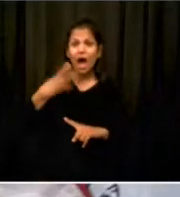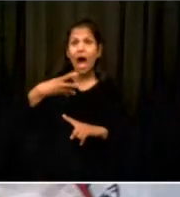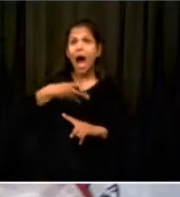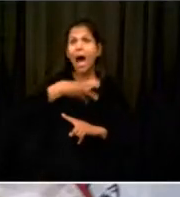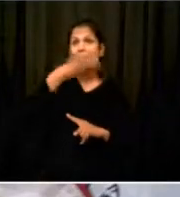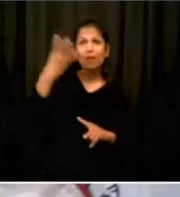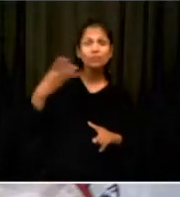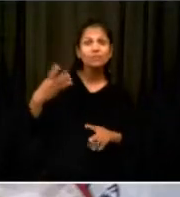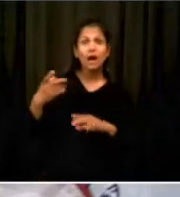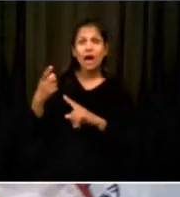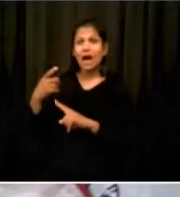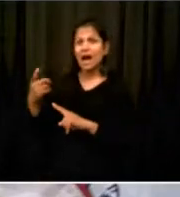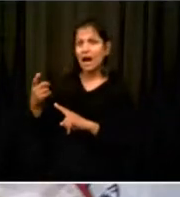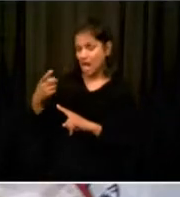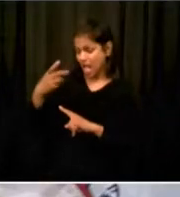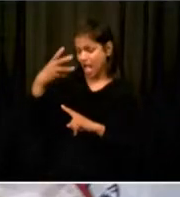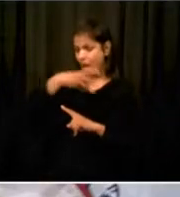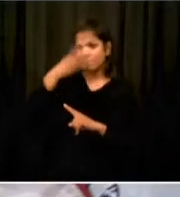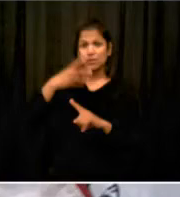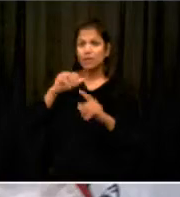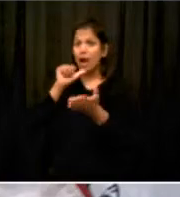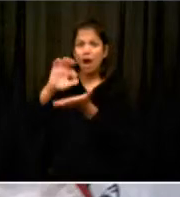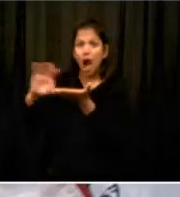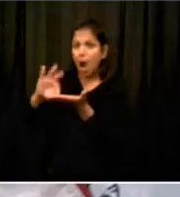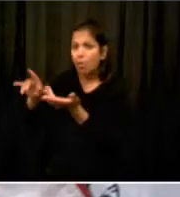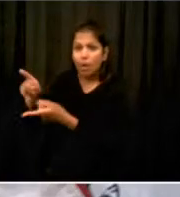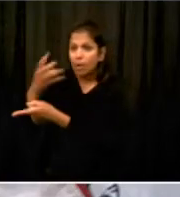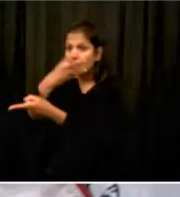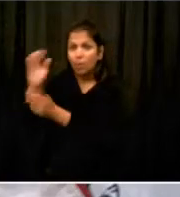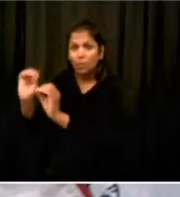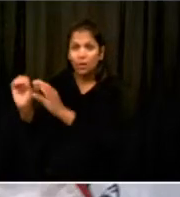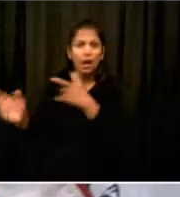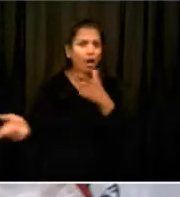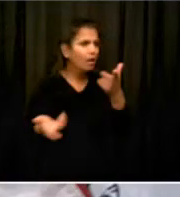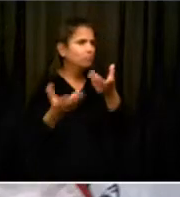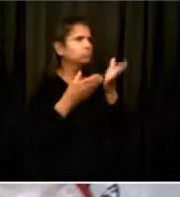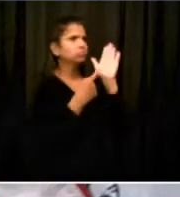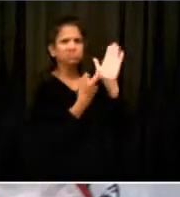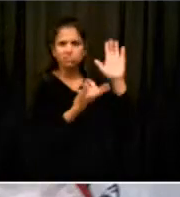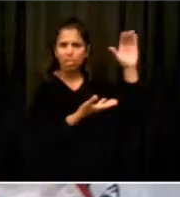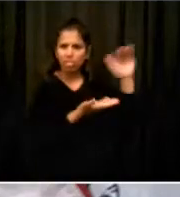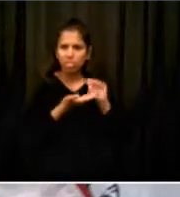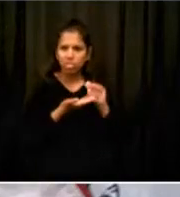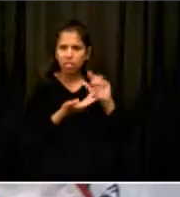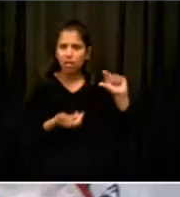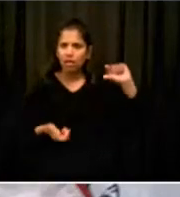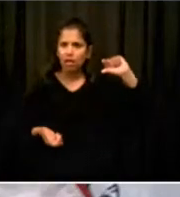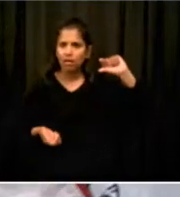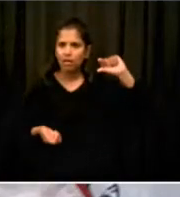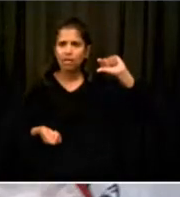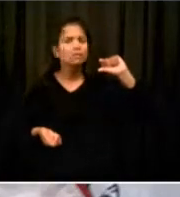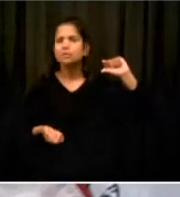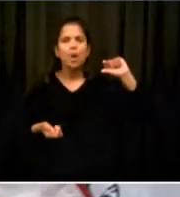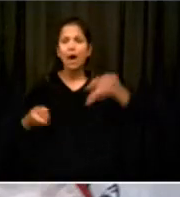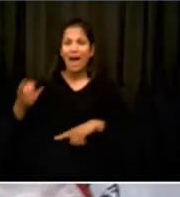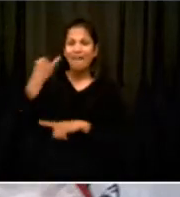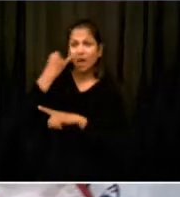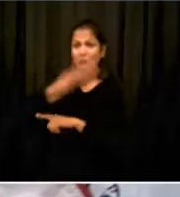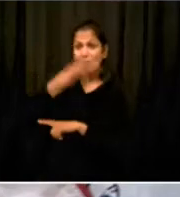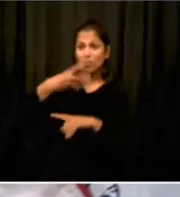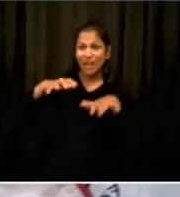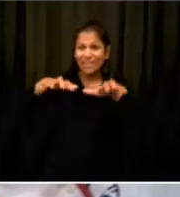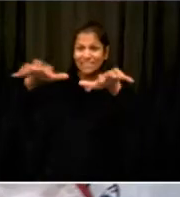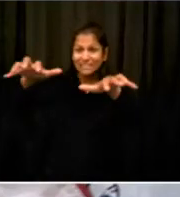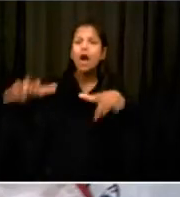assembled. I want you to hear from our New York City Census Director, Julie Menon. Well, thank you so much, Mr. Mayor, and it's